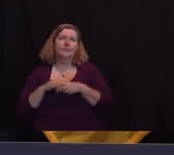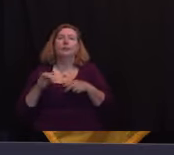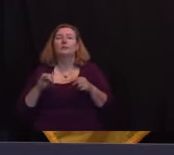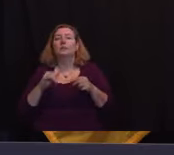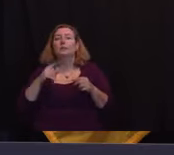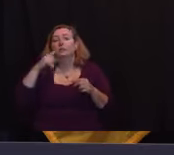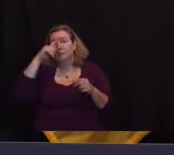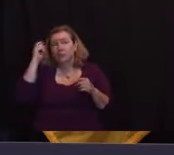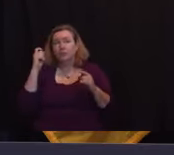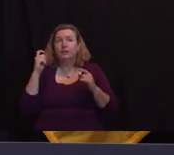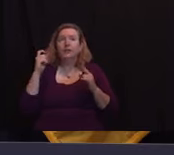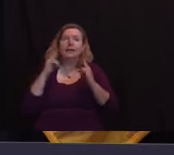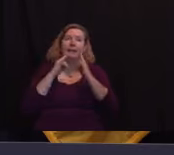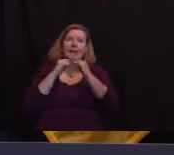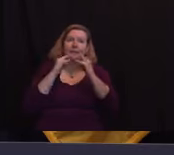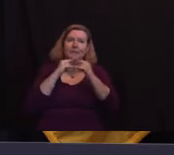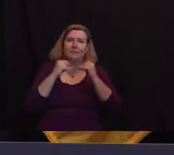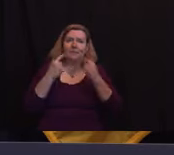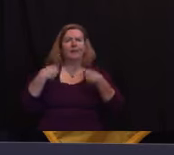about